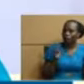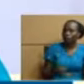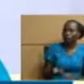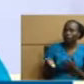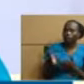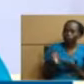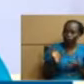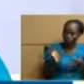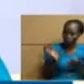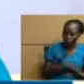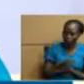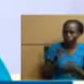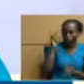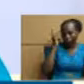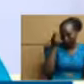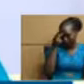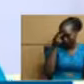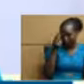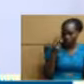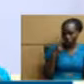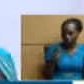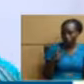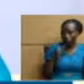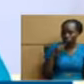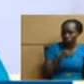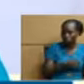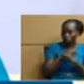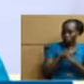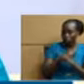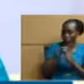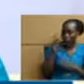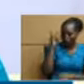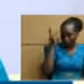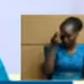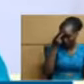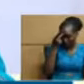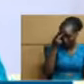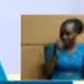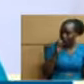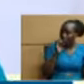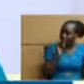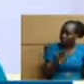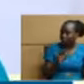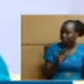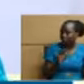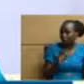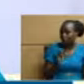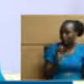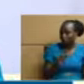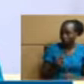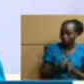policies. When you look at the social protection policy, if it was followed